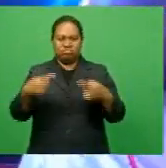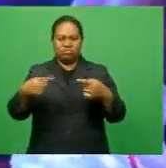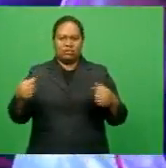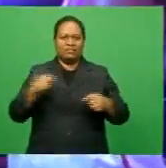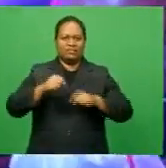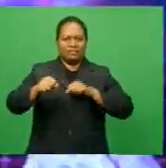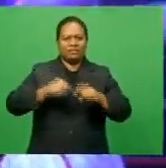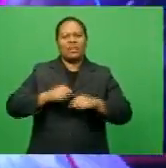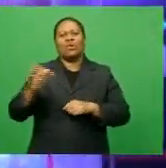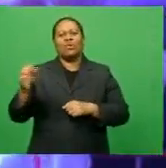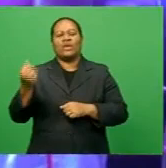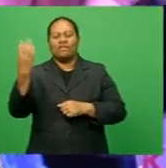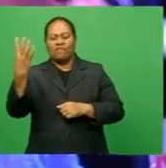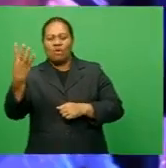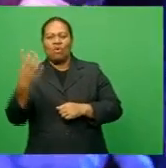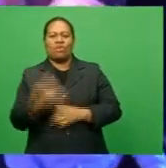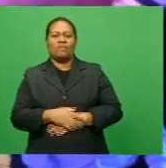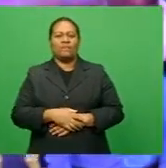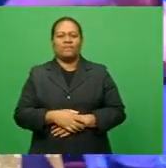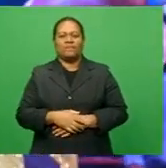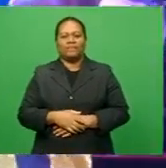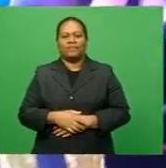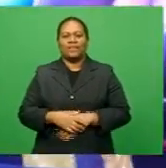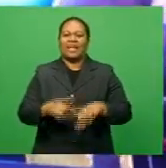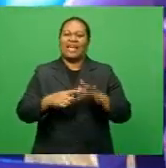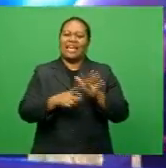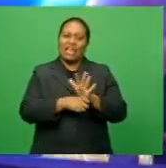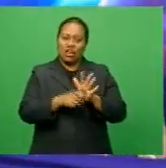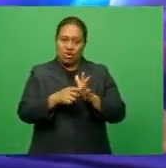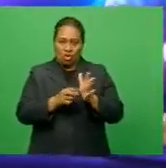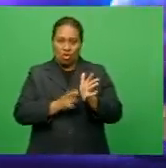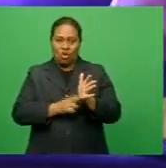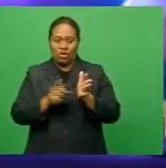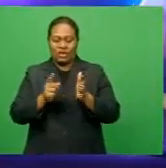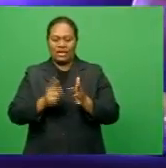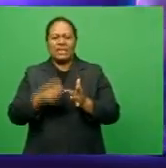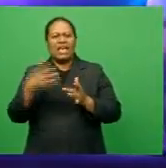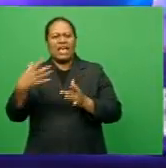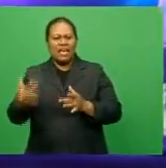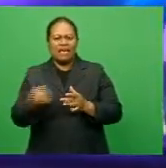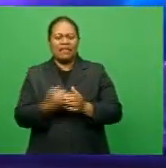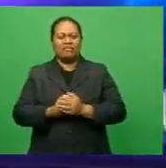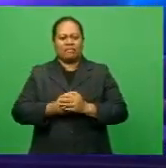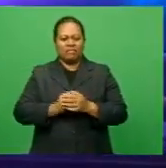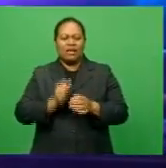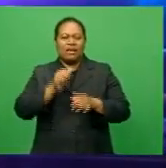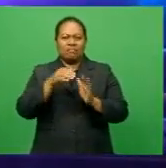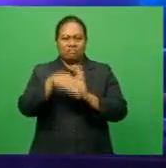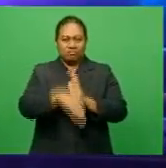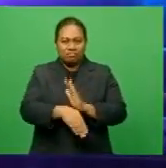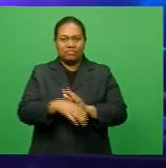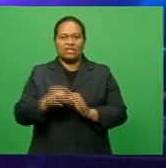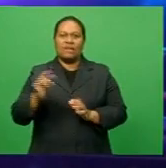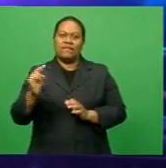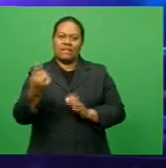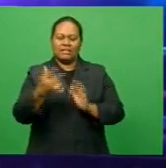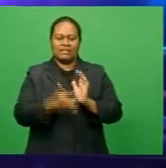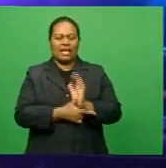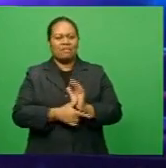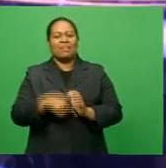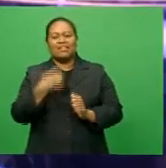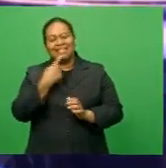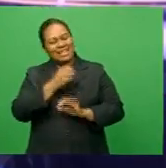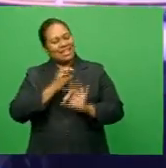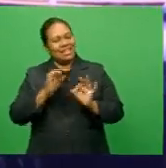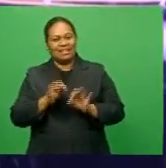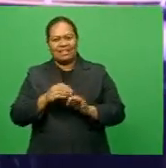4 and had a draw. Meanwhile, Eroni Lingaloa, who suffered his first defeat on the night, says it's not the end for